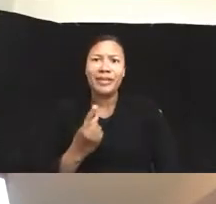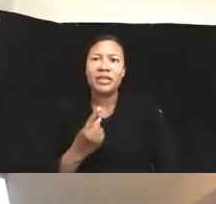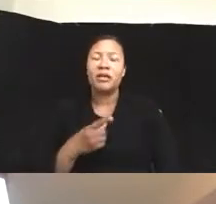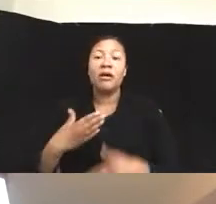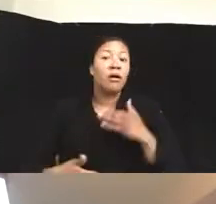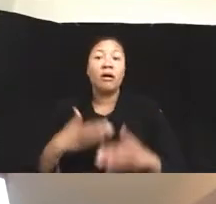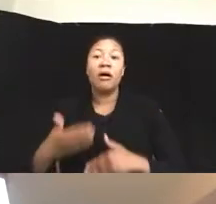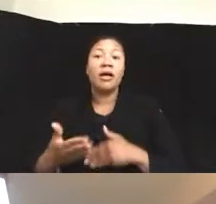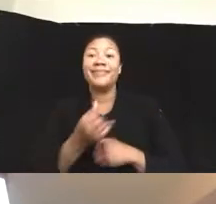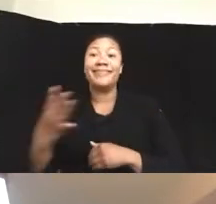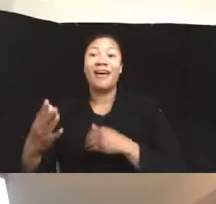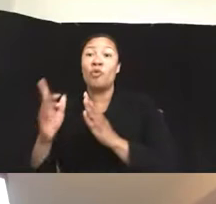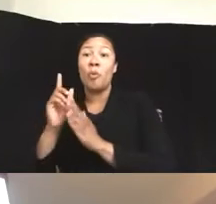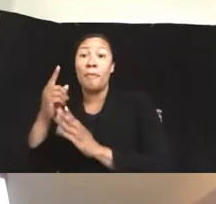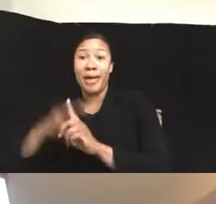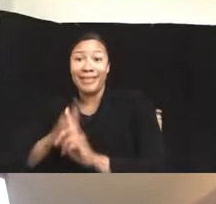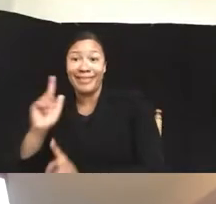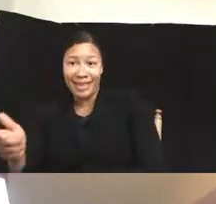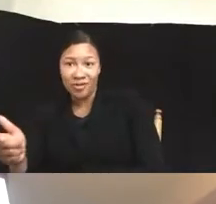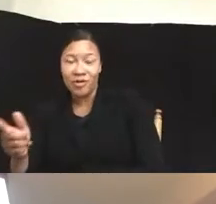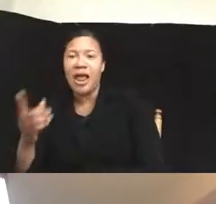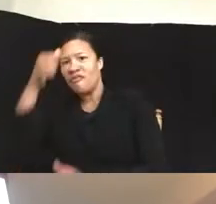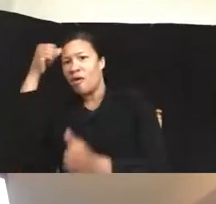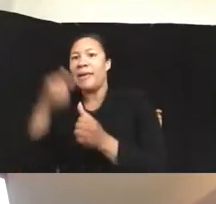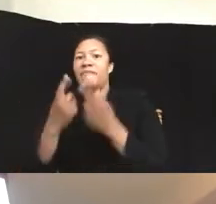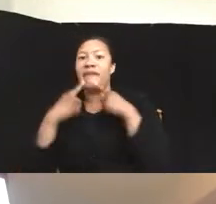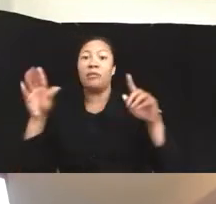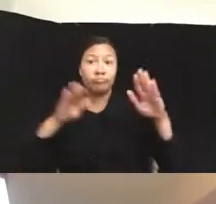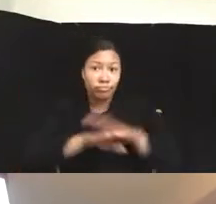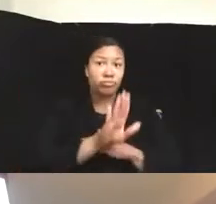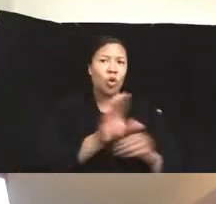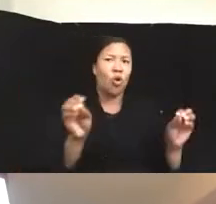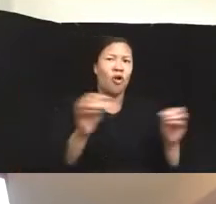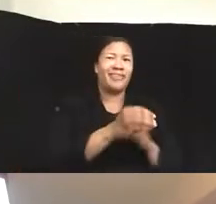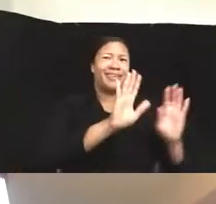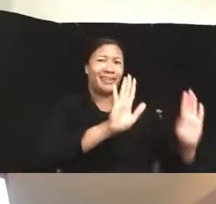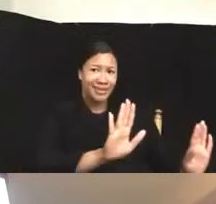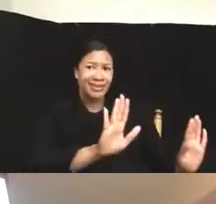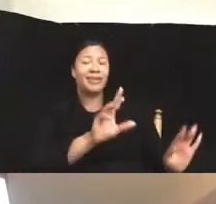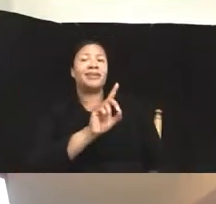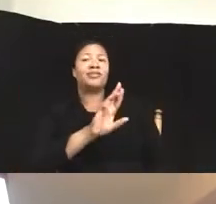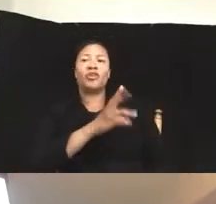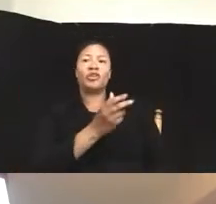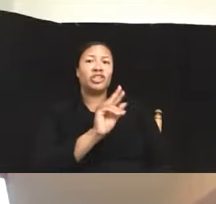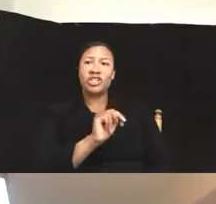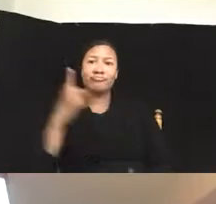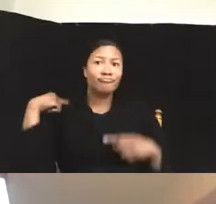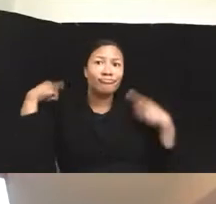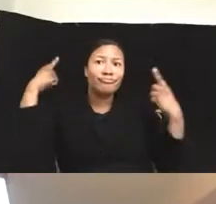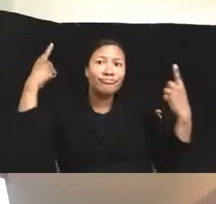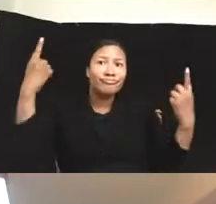I remember one time coming into her office and saying, Dr. Chen, I haven't been able to find